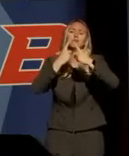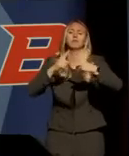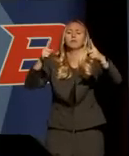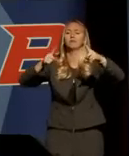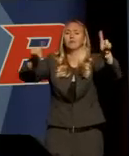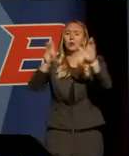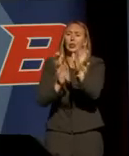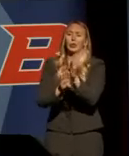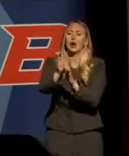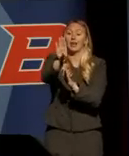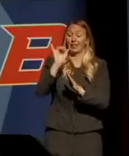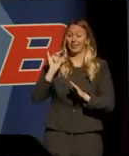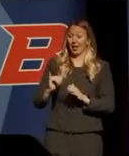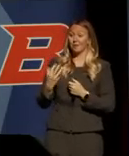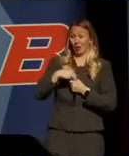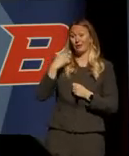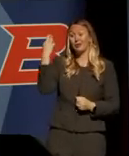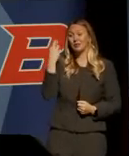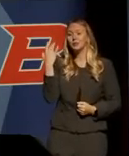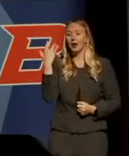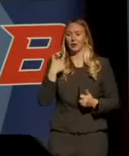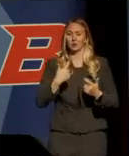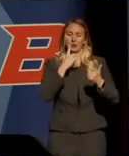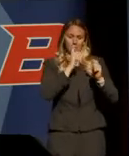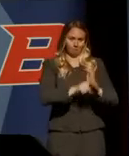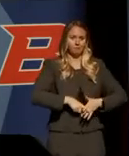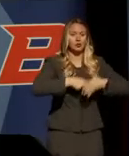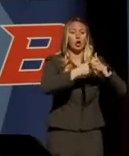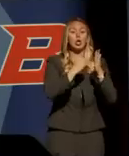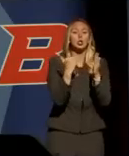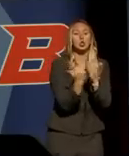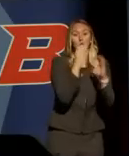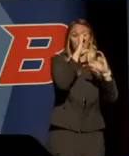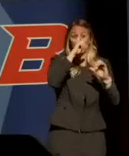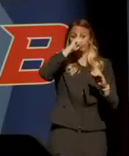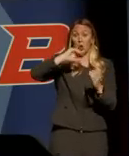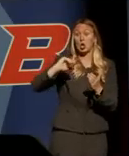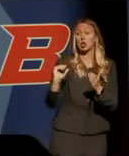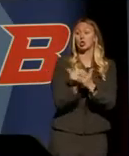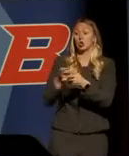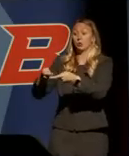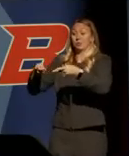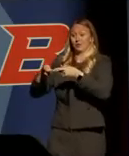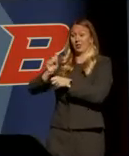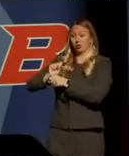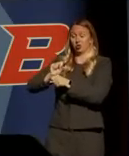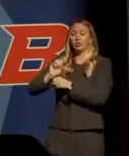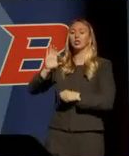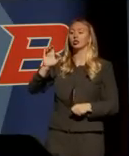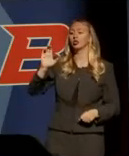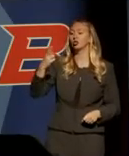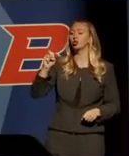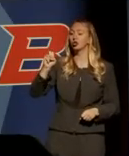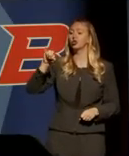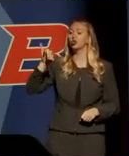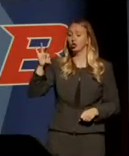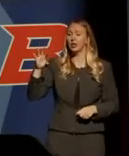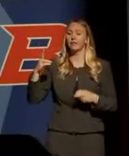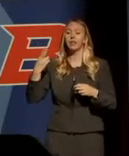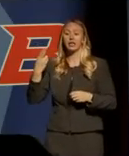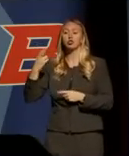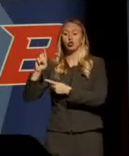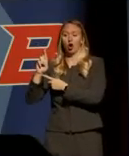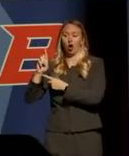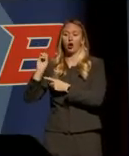that we are now launching a new search for an entirely new position, a chief human resources officer. We've always